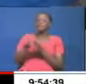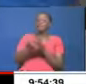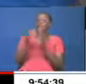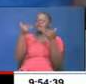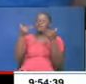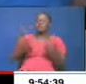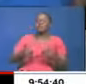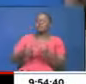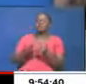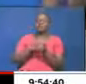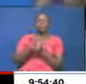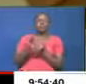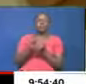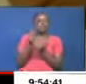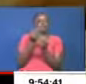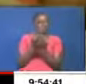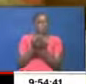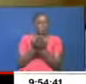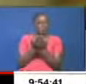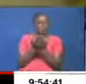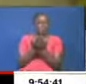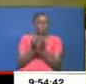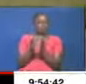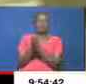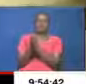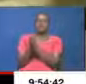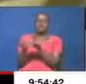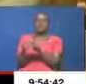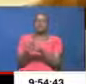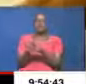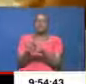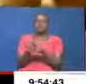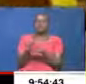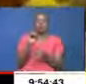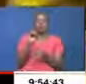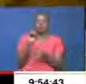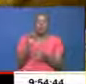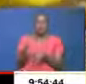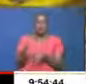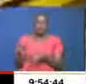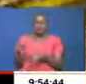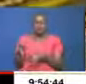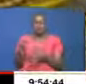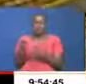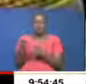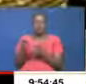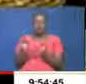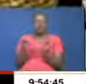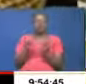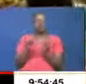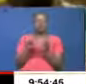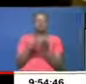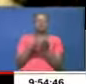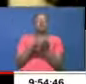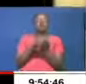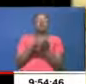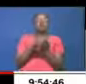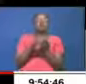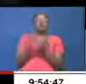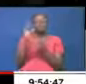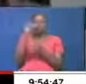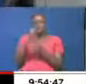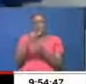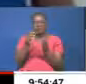on Friday to take plea. According to the Office of the Director of Prosecutions, Mwendwa will face fresh charges of misappropriation of 38 million